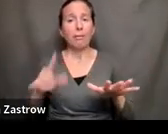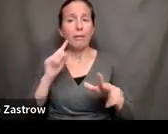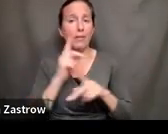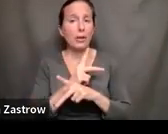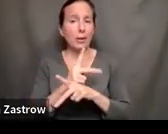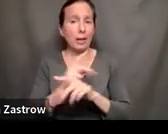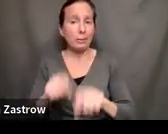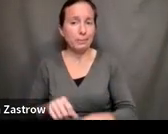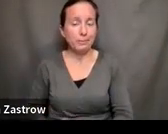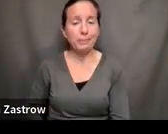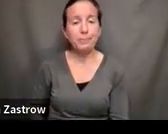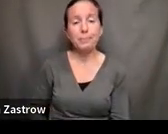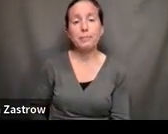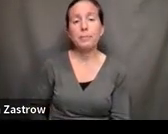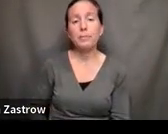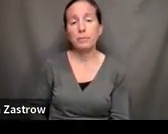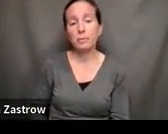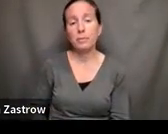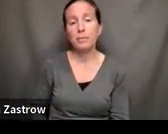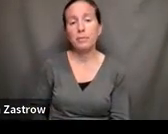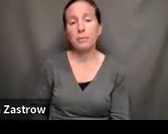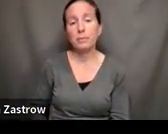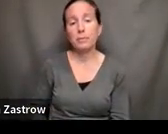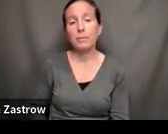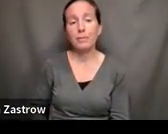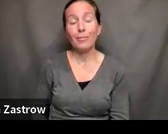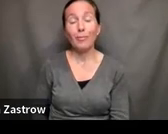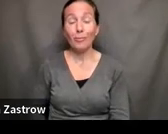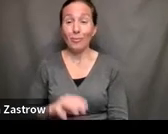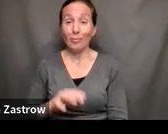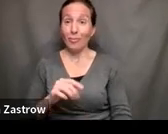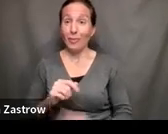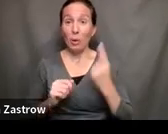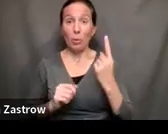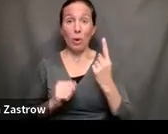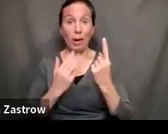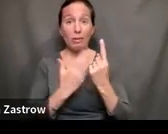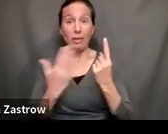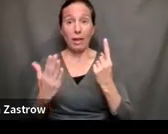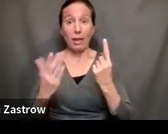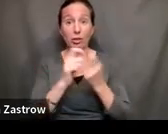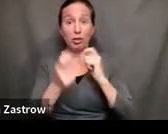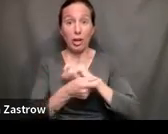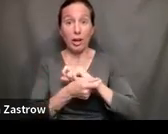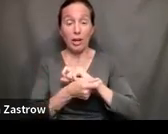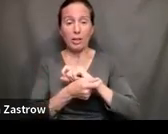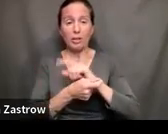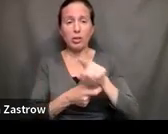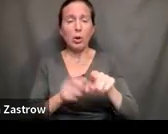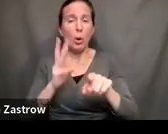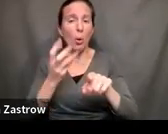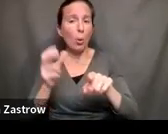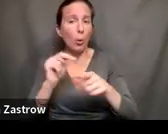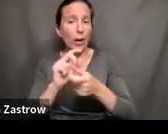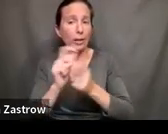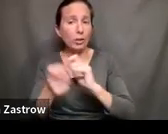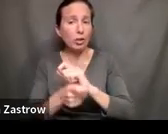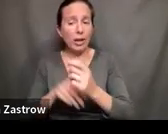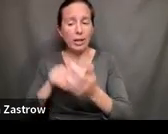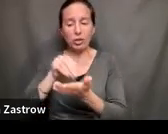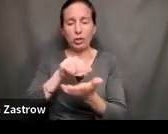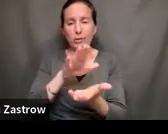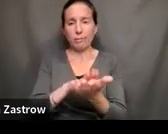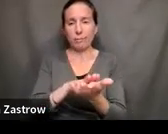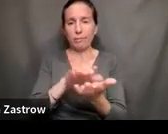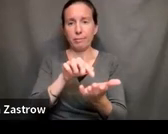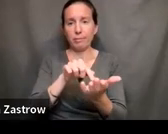So when you do change something, though, make sure that you keep track of when you changed it. I always used to put it right in